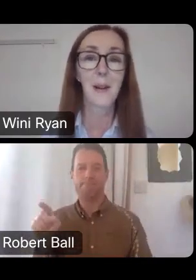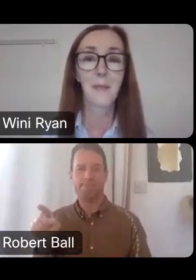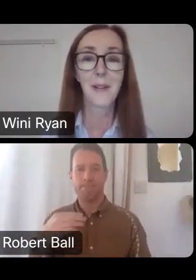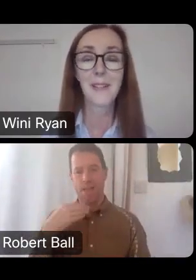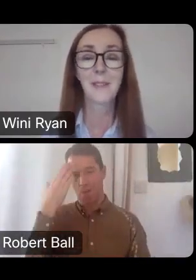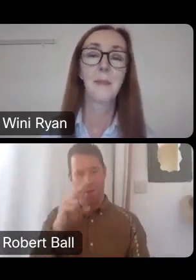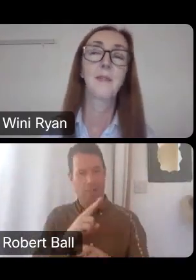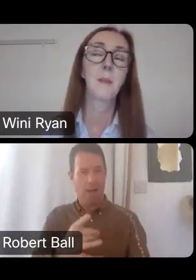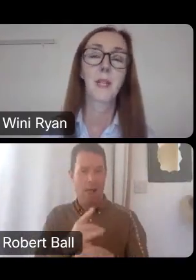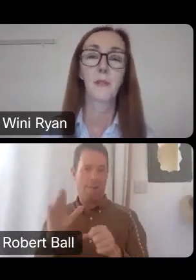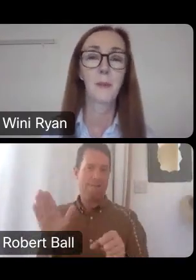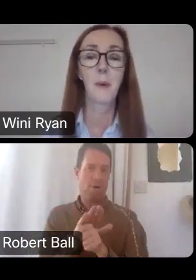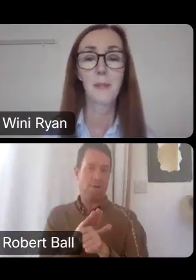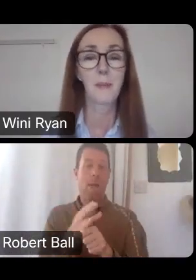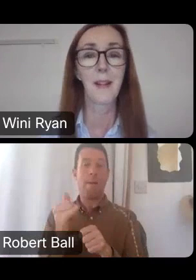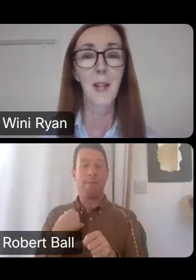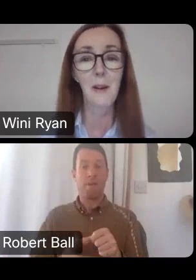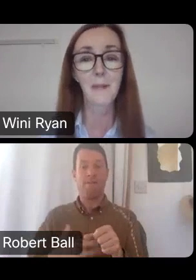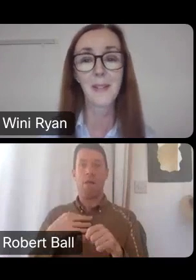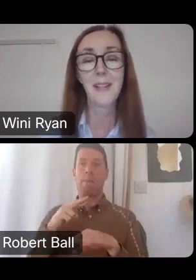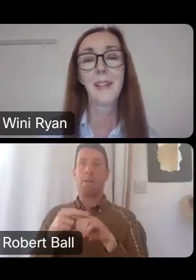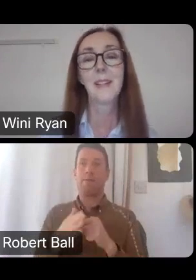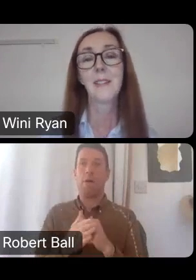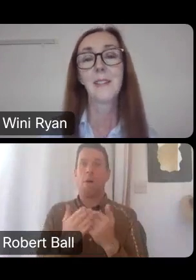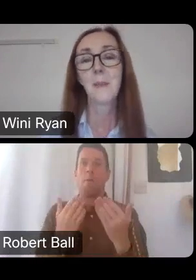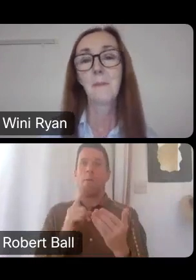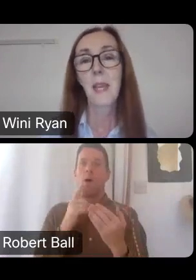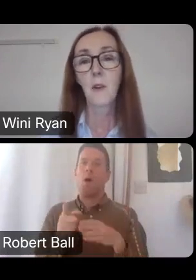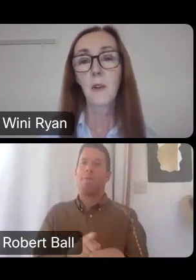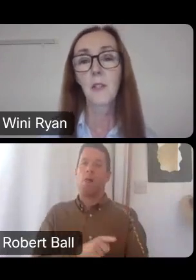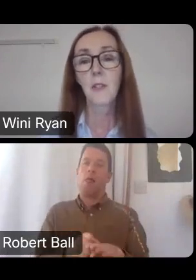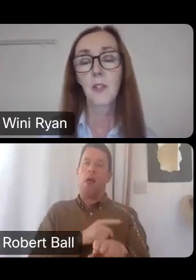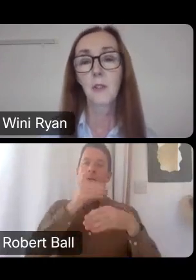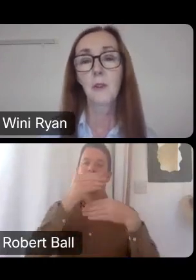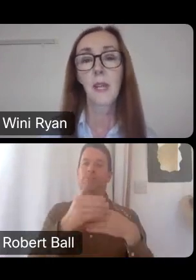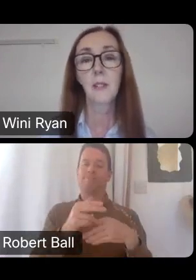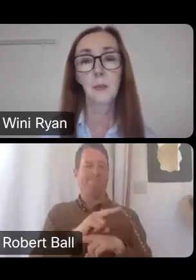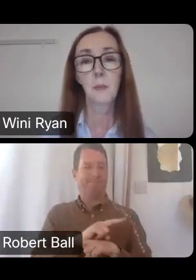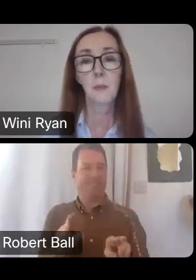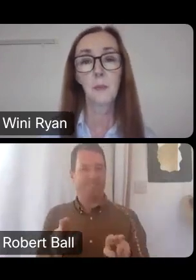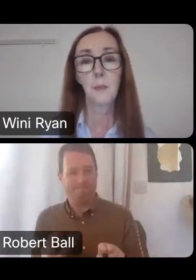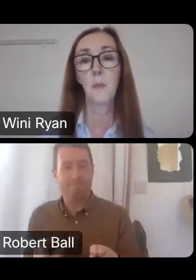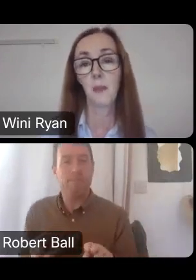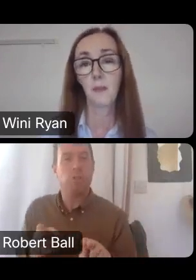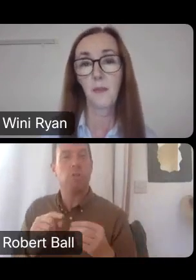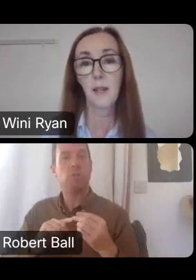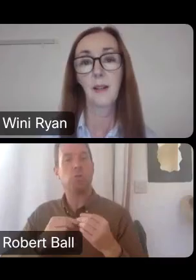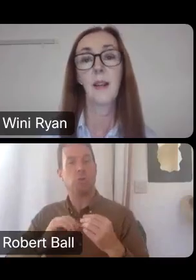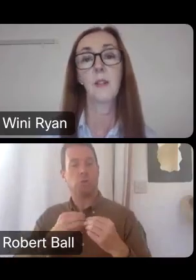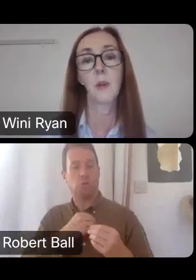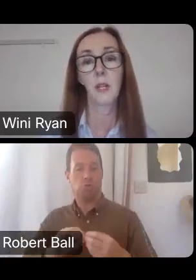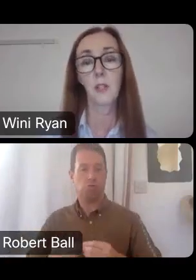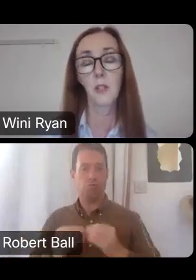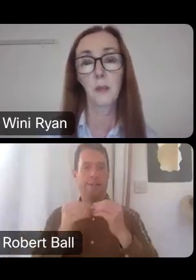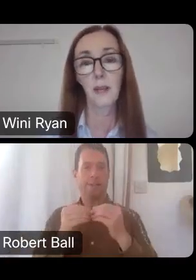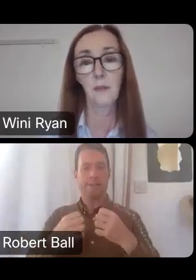very helpful. Might feel better for a moment, but not in the long run. So in order to create a space between what I feel and